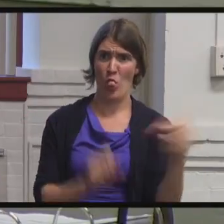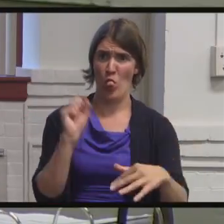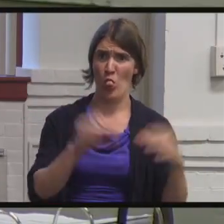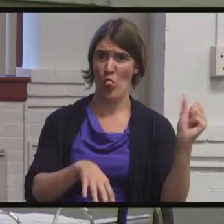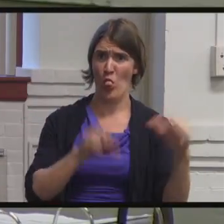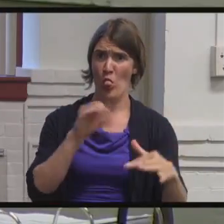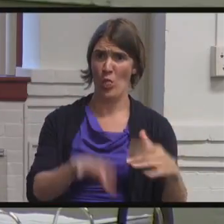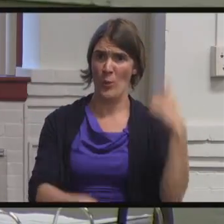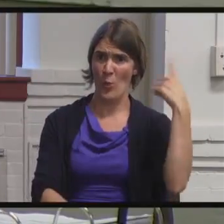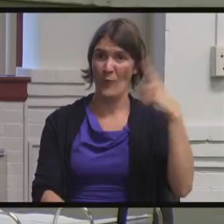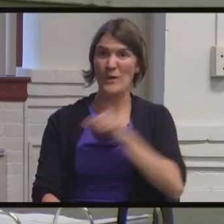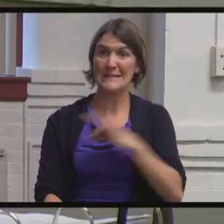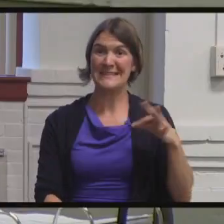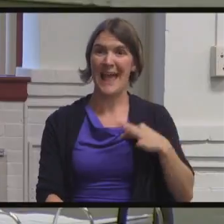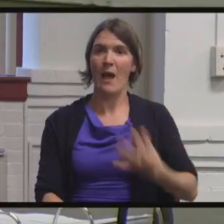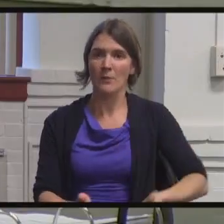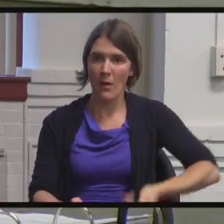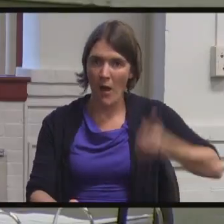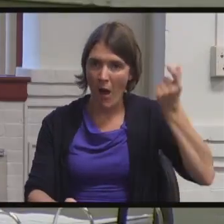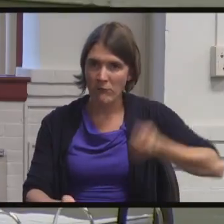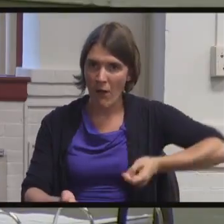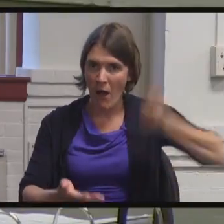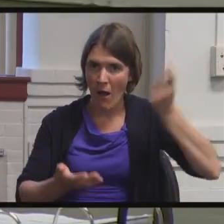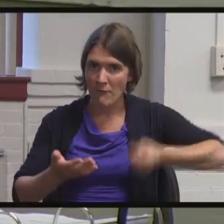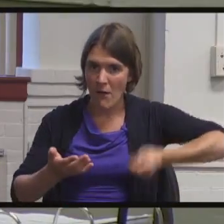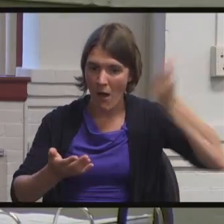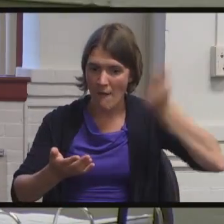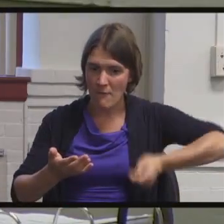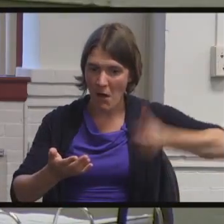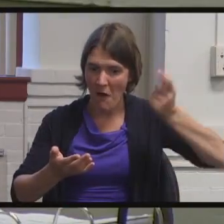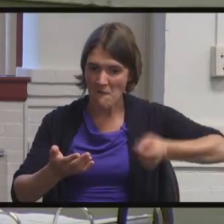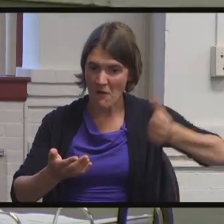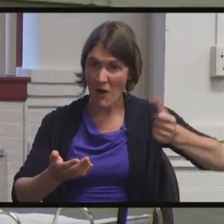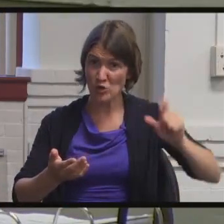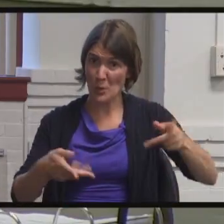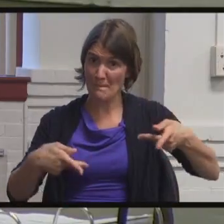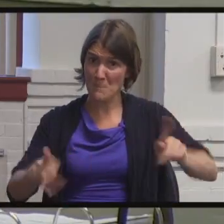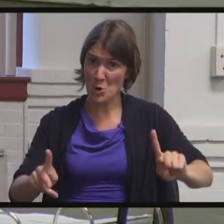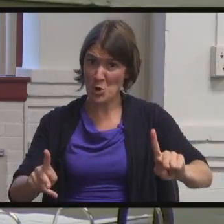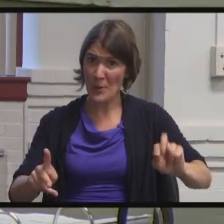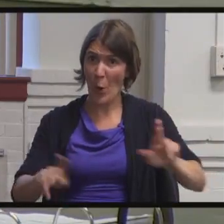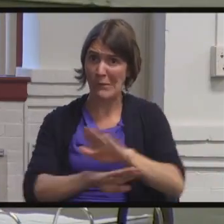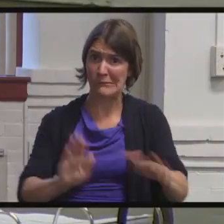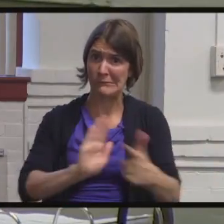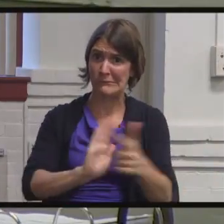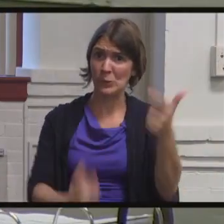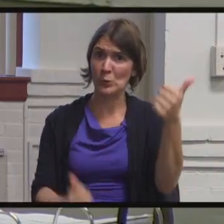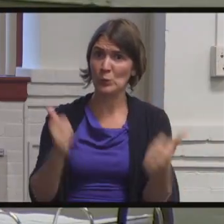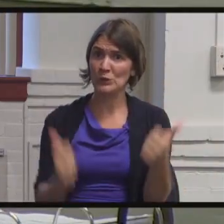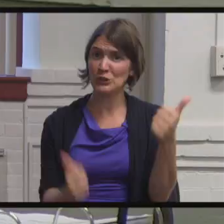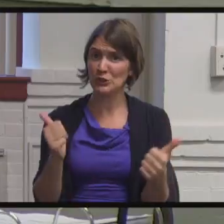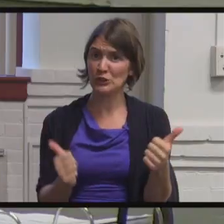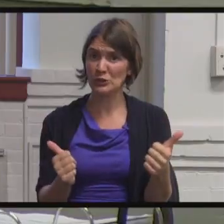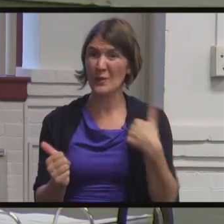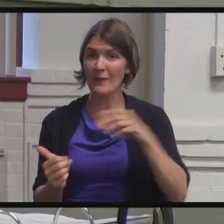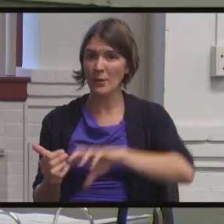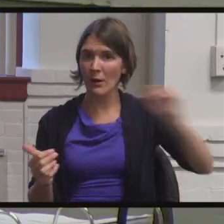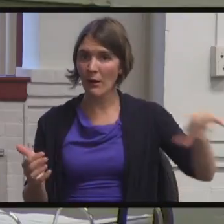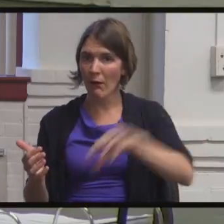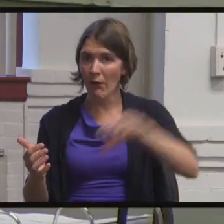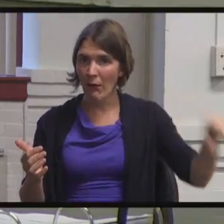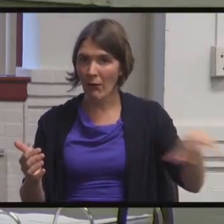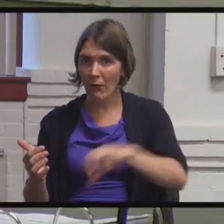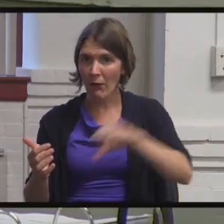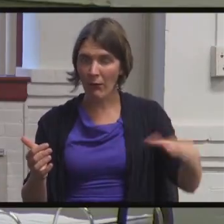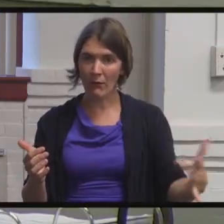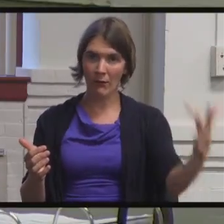paying our staff down there to pull the non-recyclable ones out and then put them in the trash and send them out somewhere else. So we're reconsidering whether